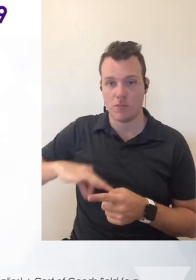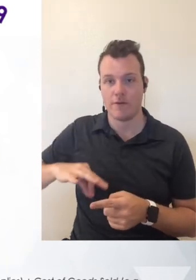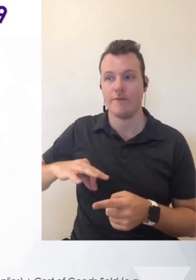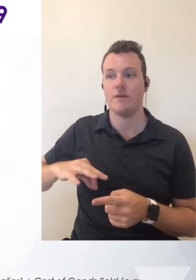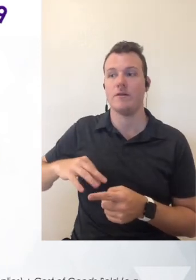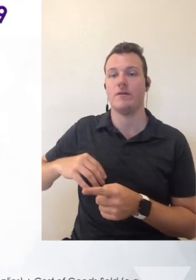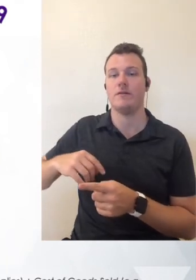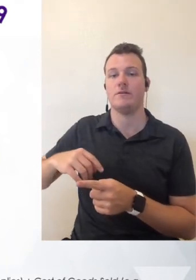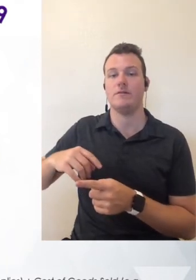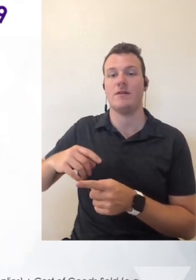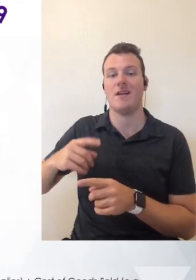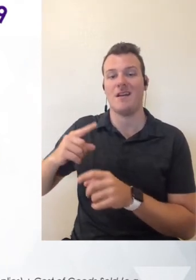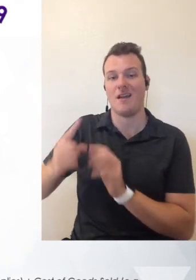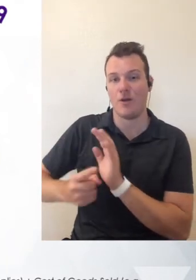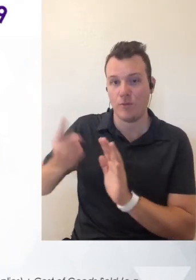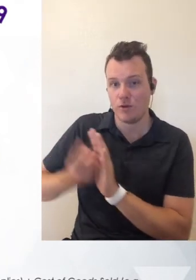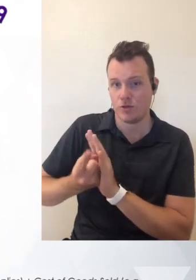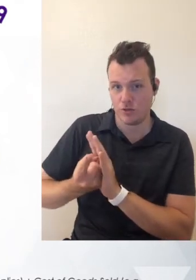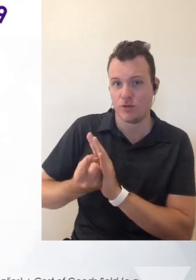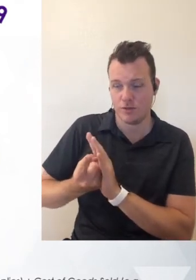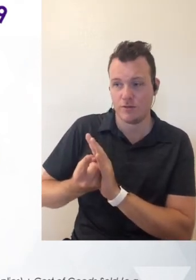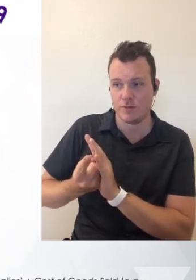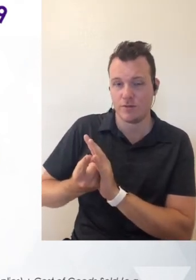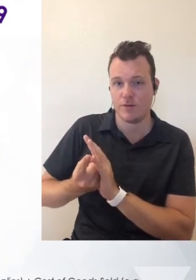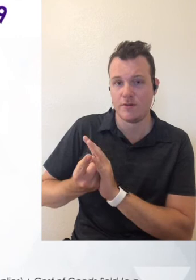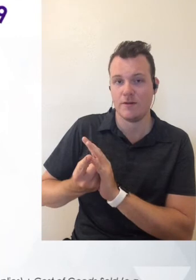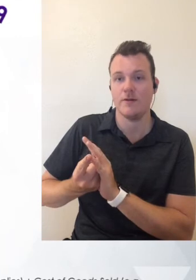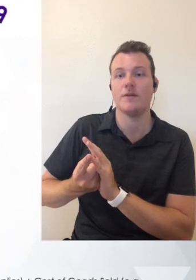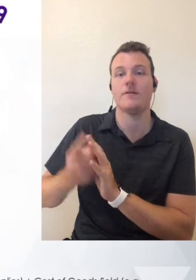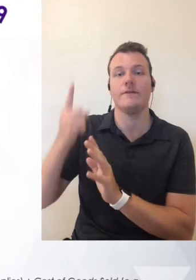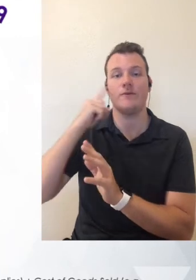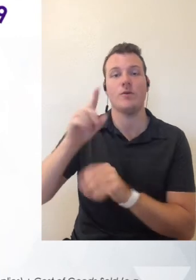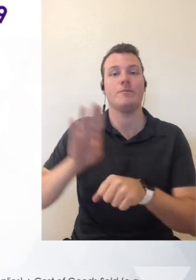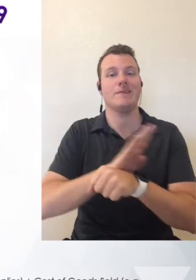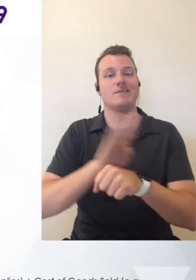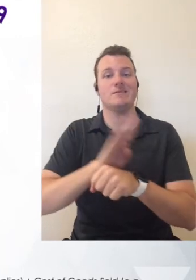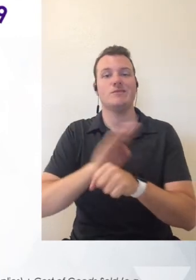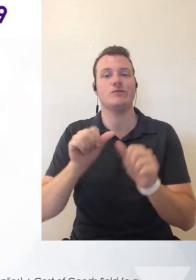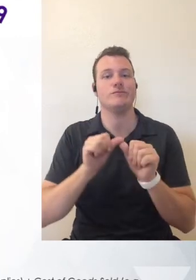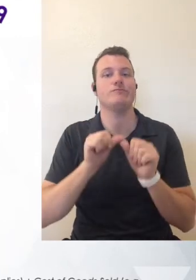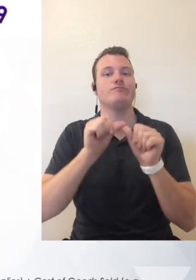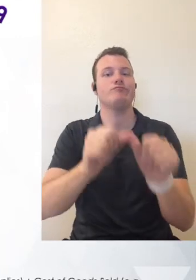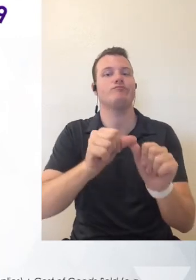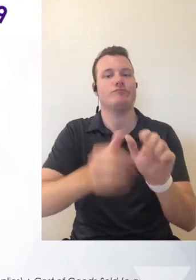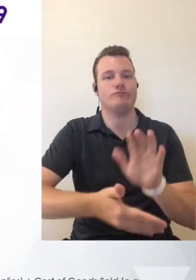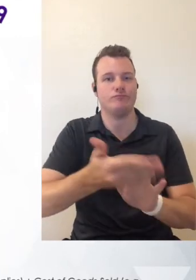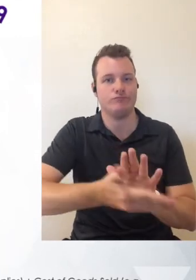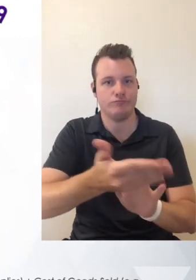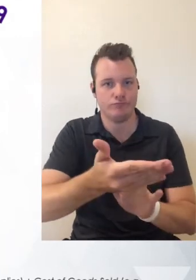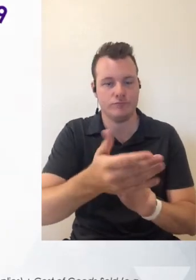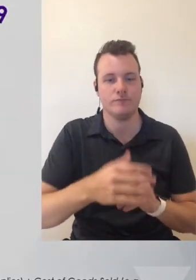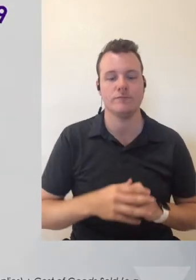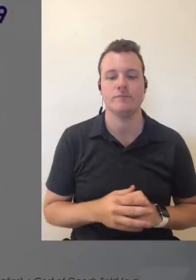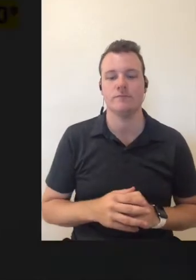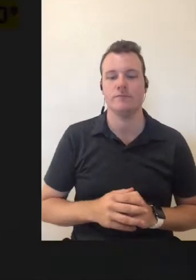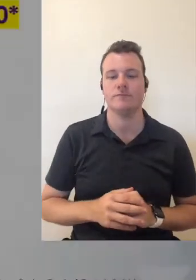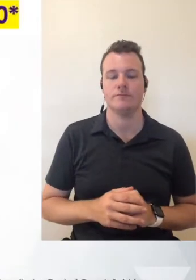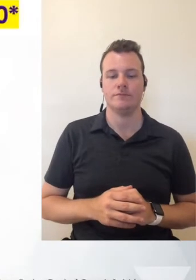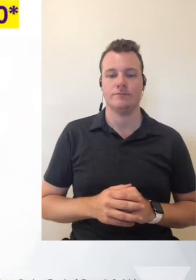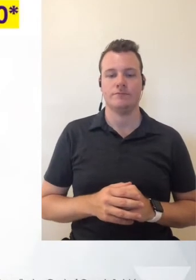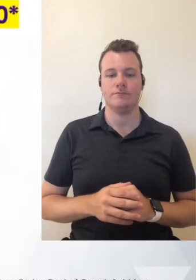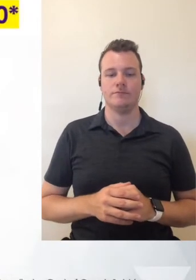on an hourly basis in order to keep my doors open. Okay, let's go to the next slide, please.